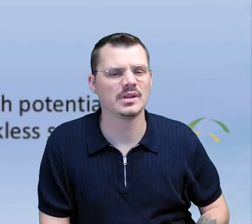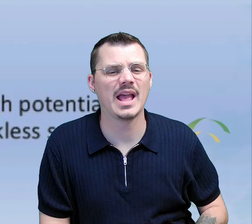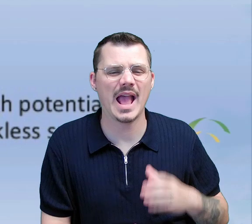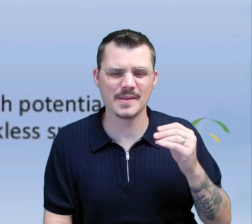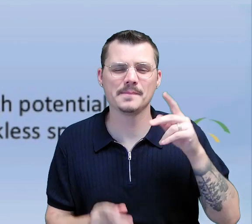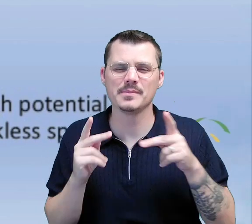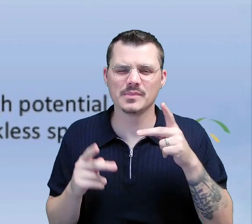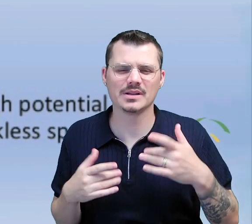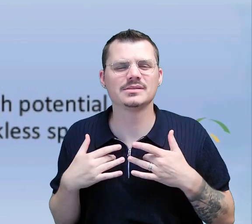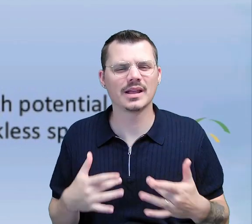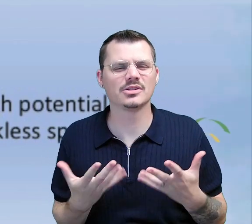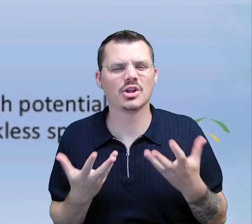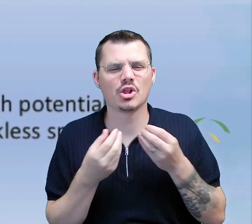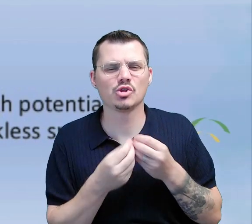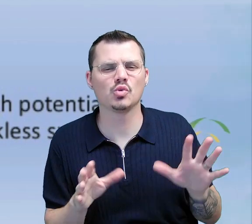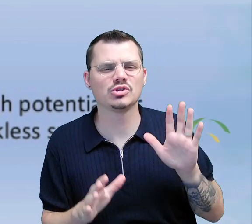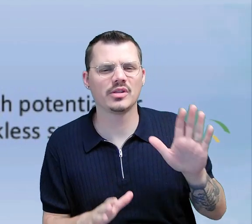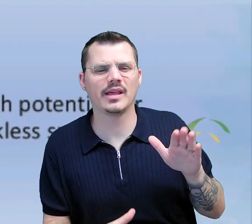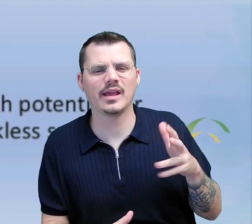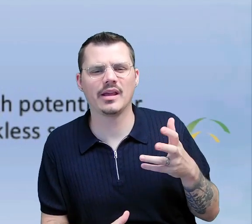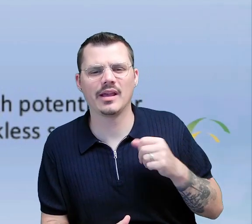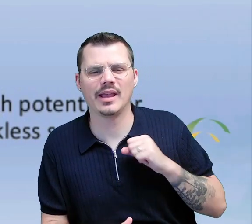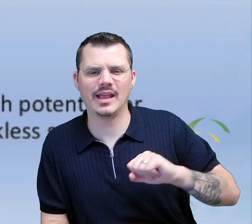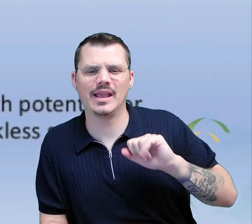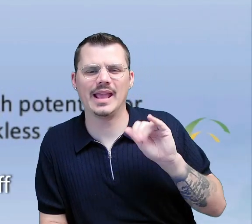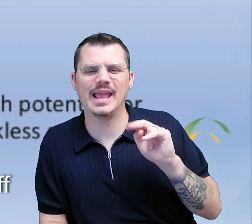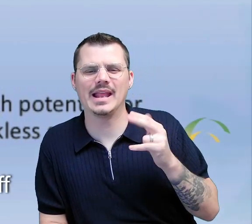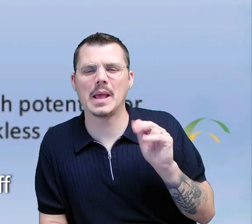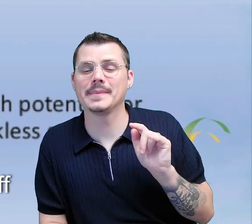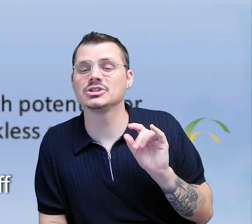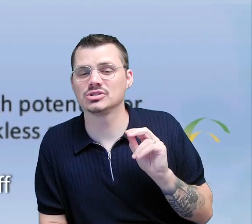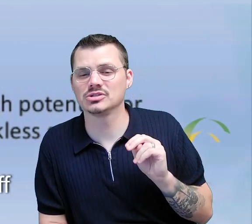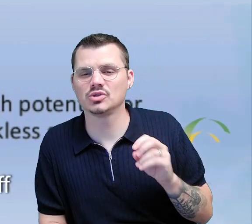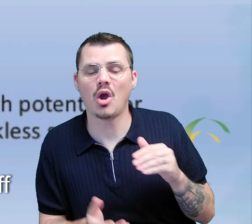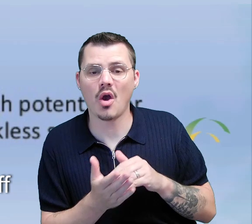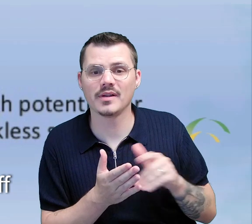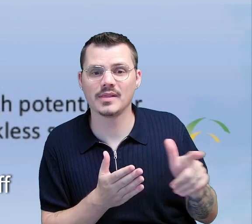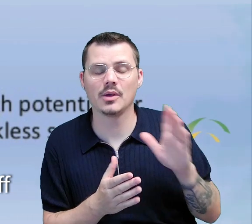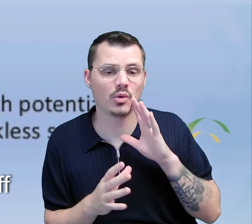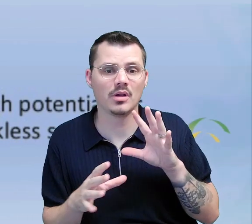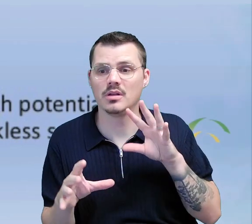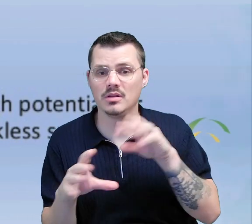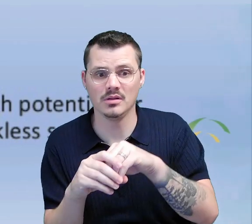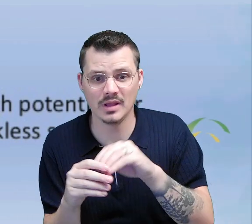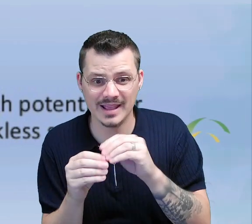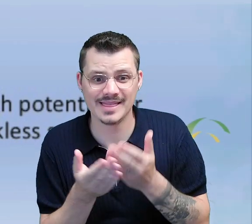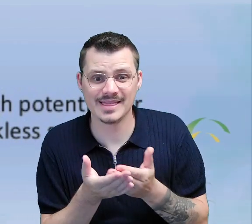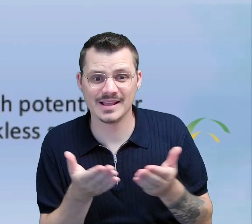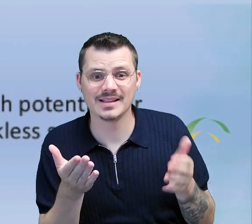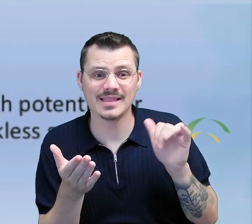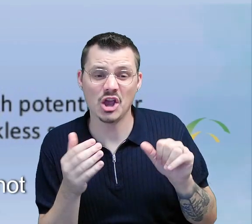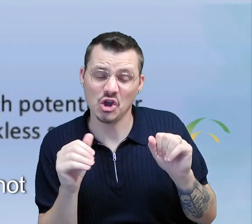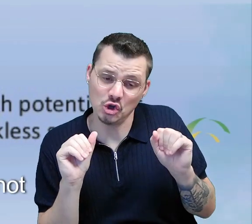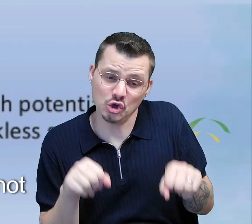And people kind of lose their inhibitions, so they often get caught up in stuff that